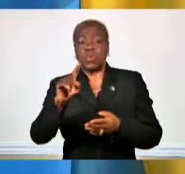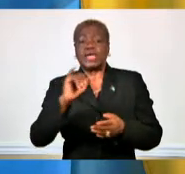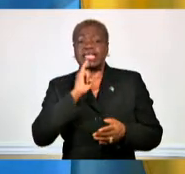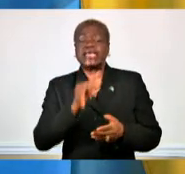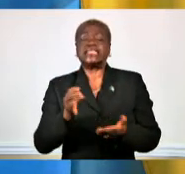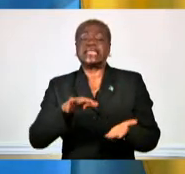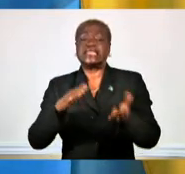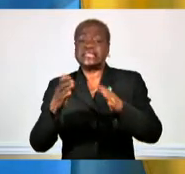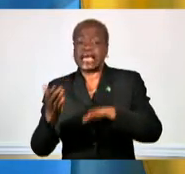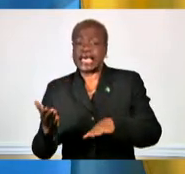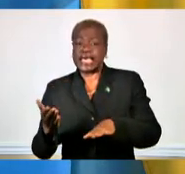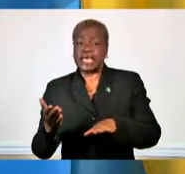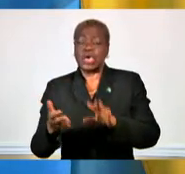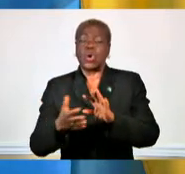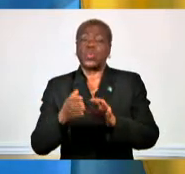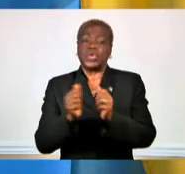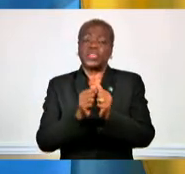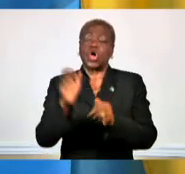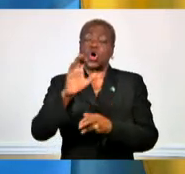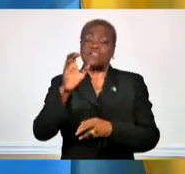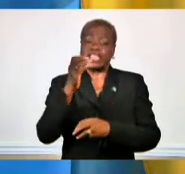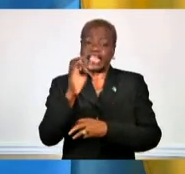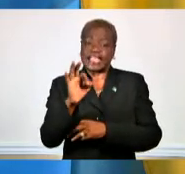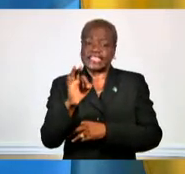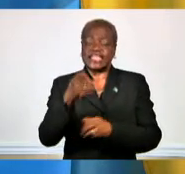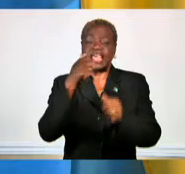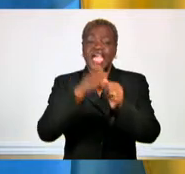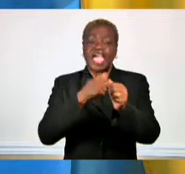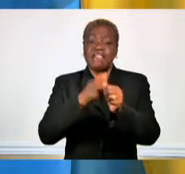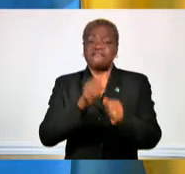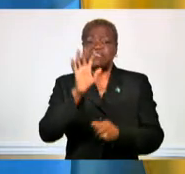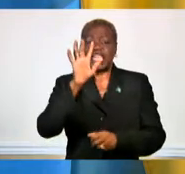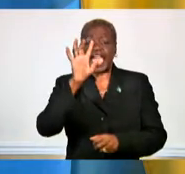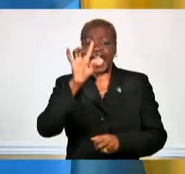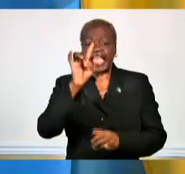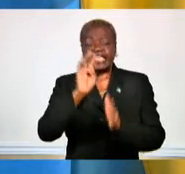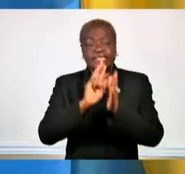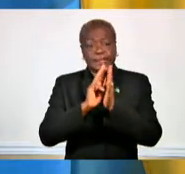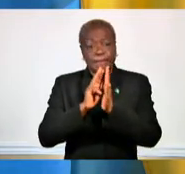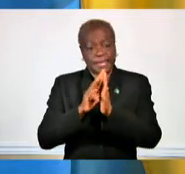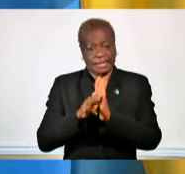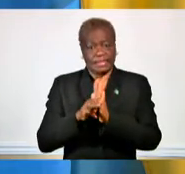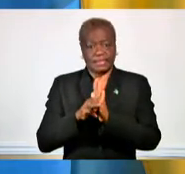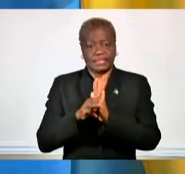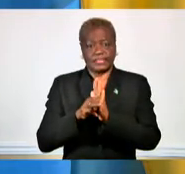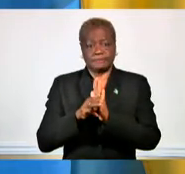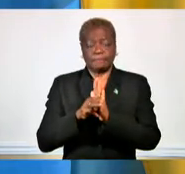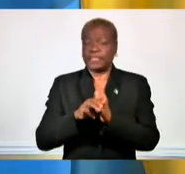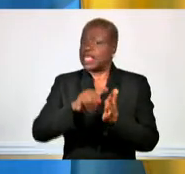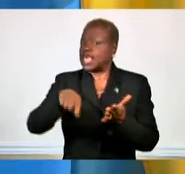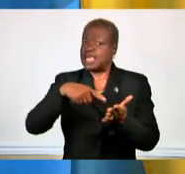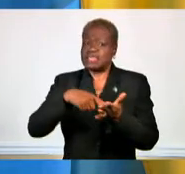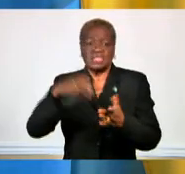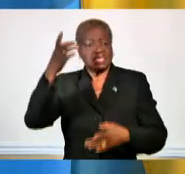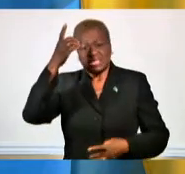of COVID-19 approximately every 8 minutes. This